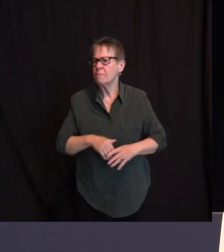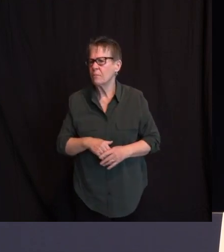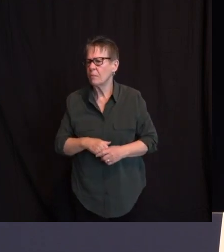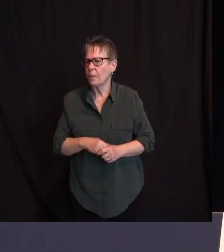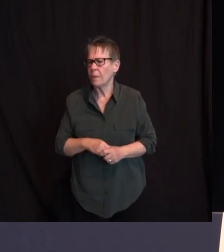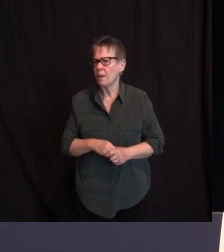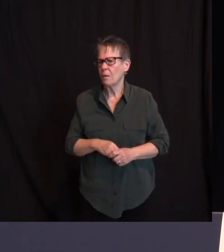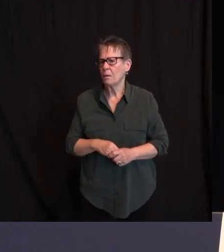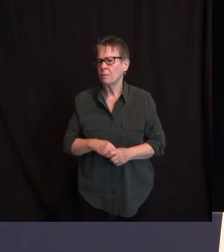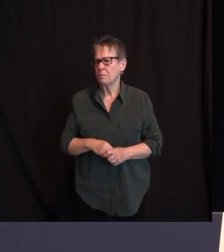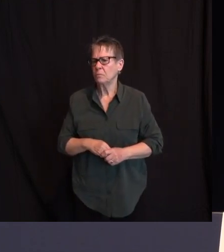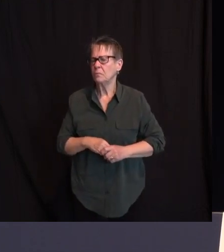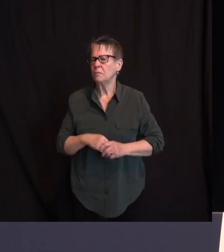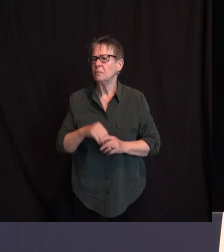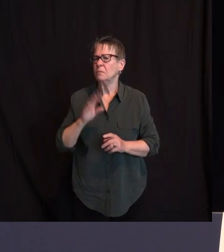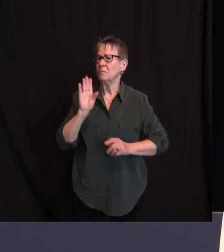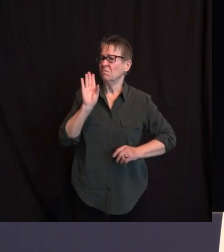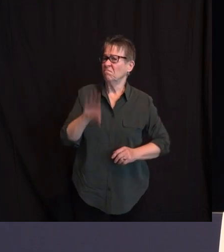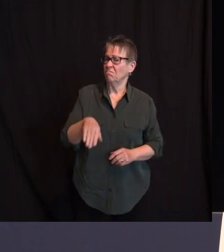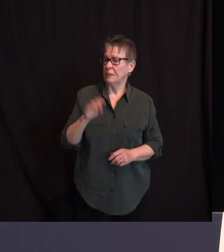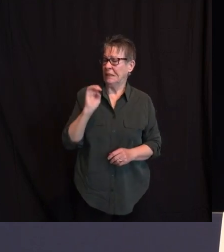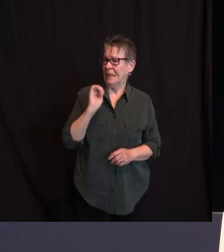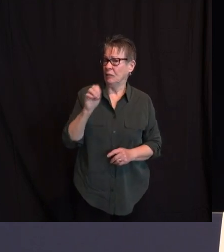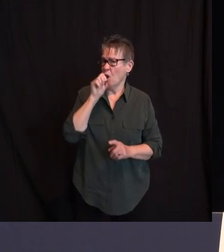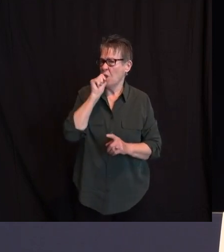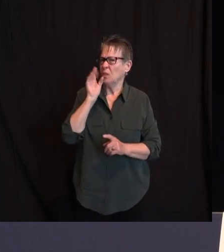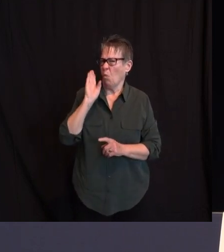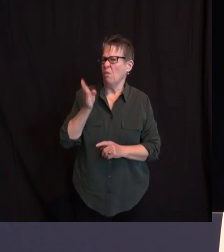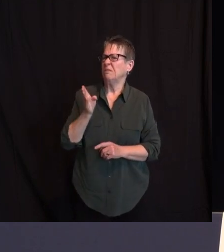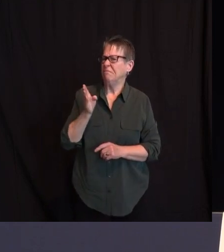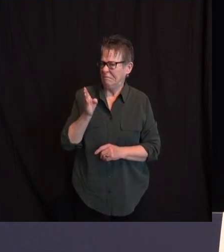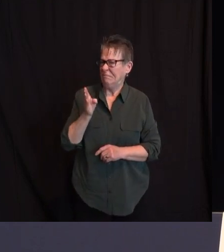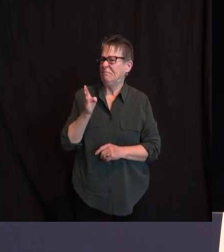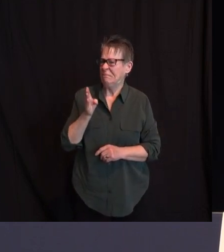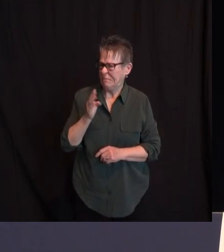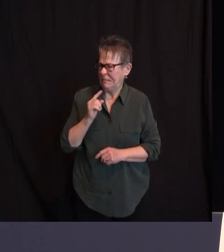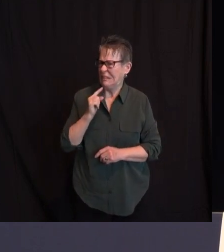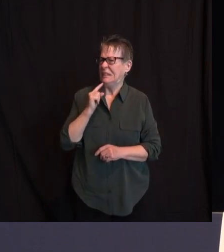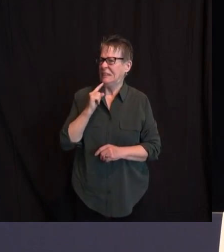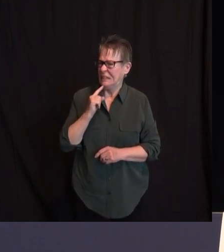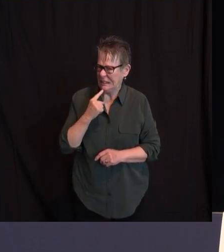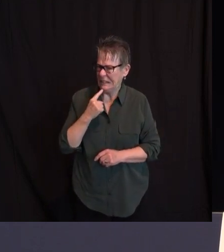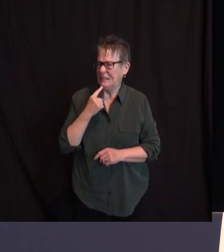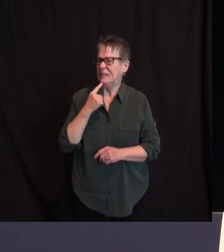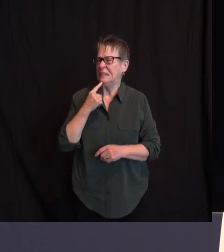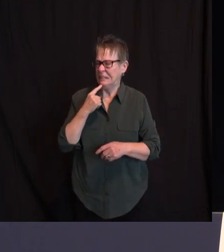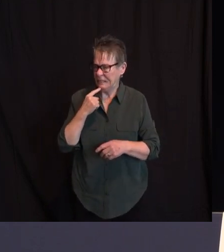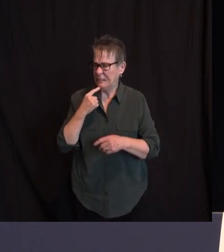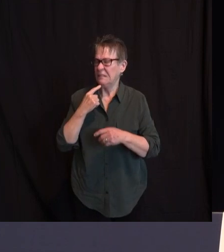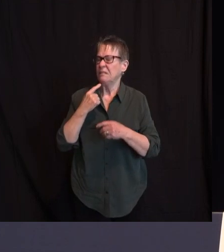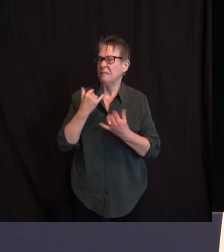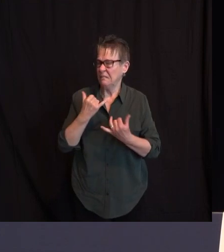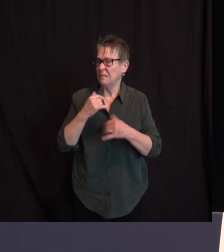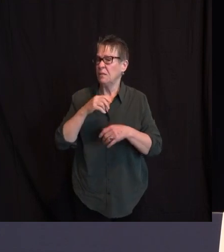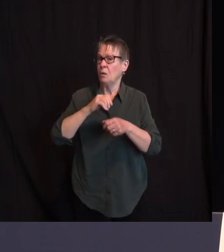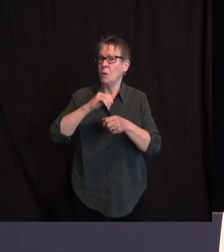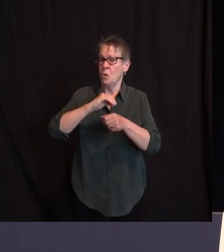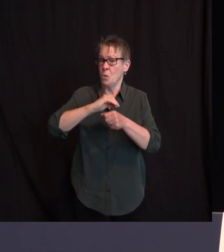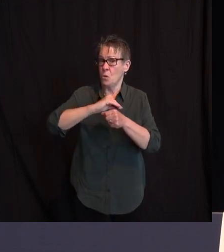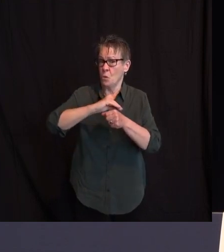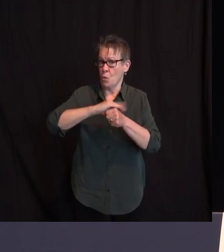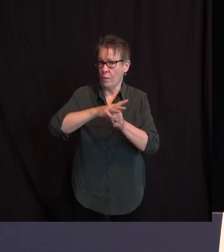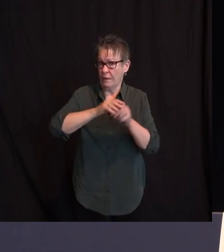think we will find that the majority of our patients in our hospitals will either be persons under investigation or COVID-19 patients.